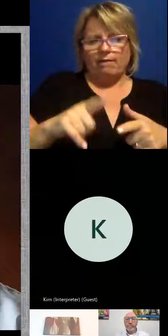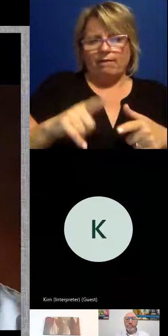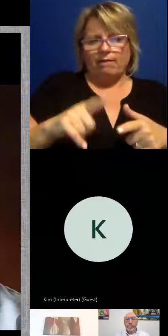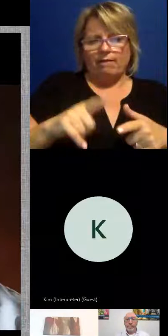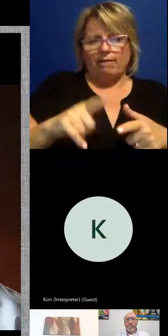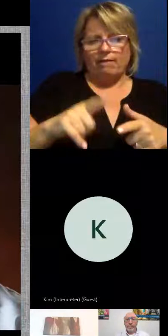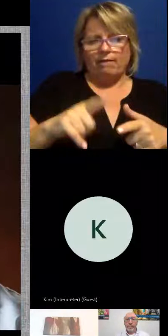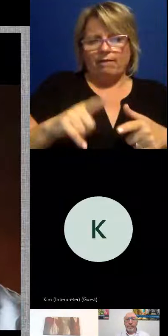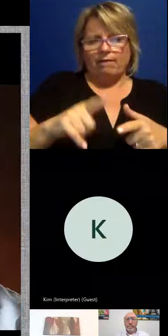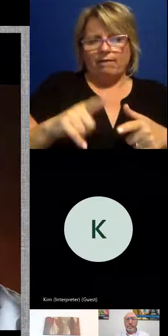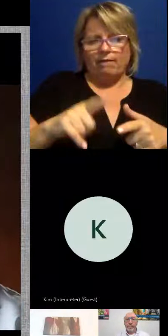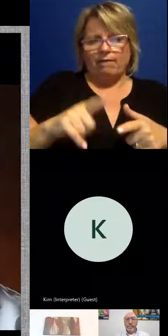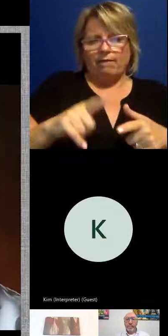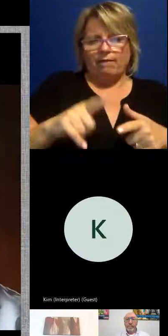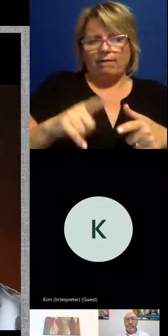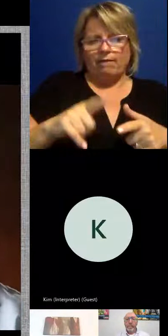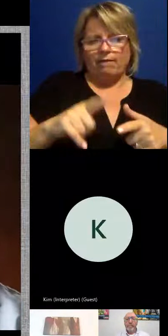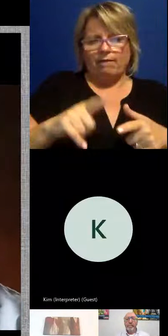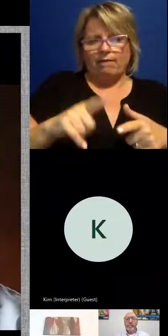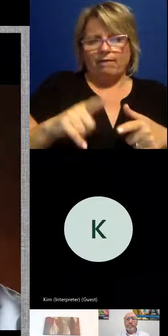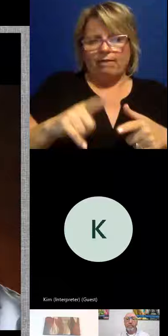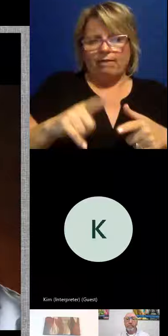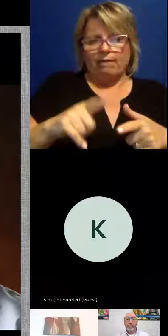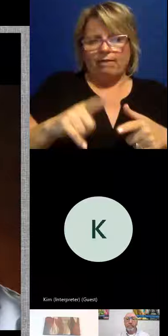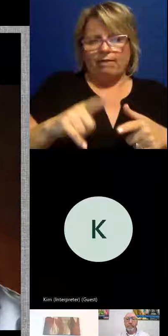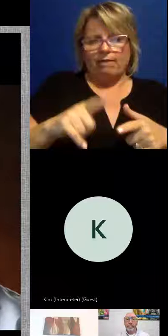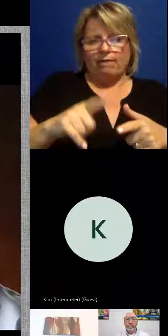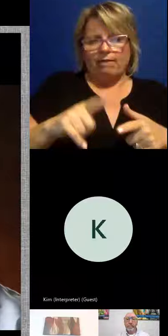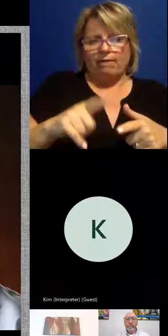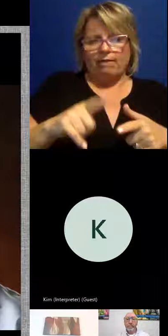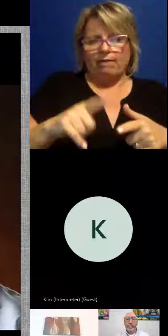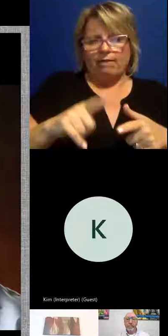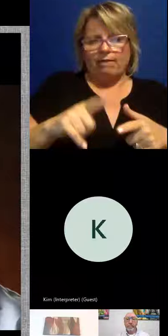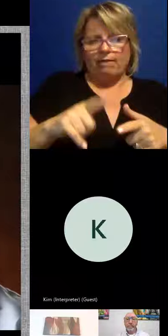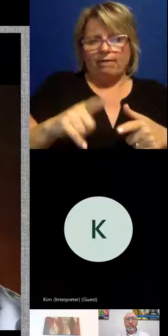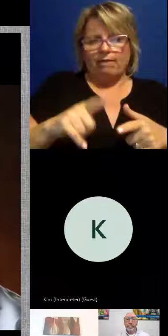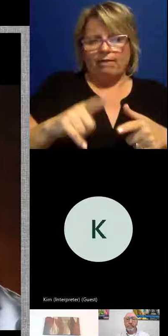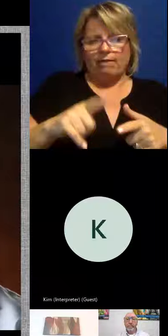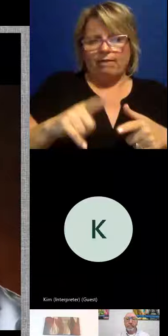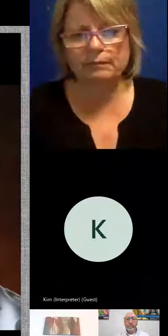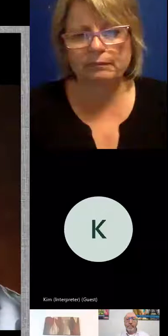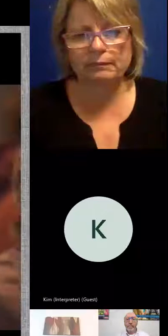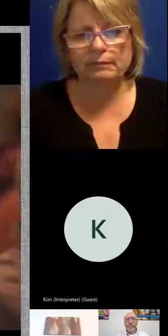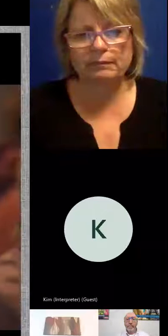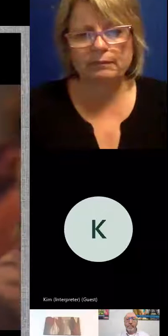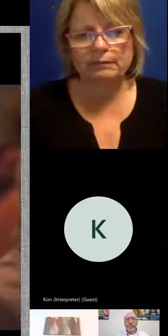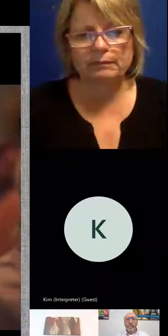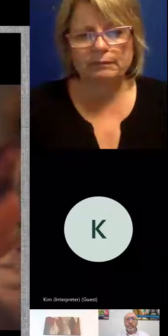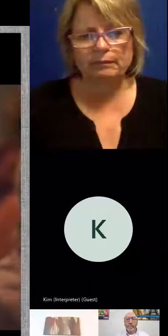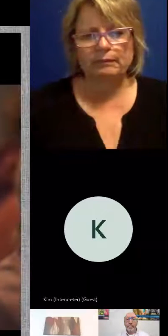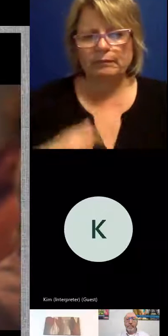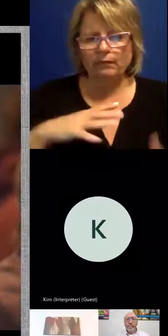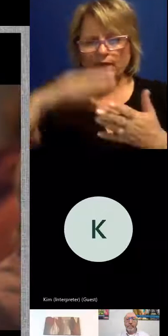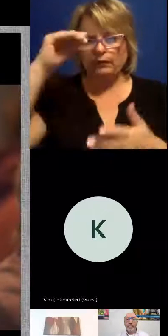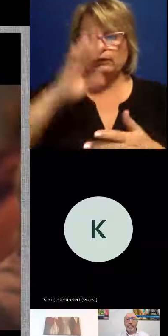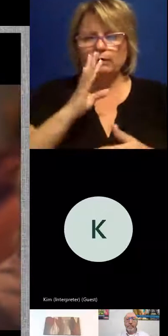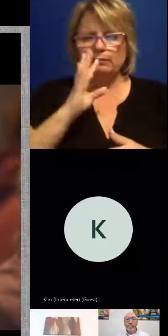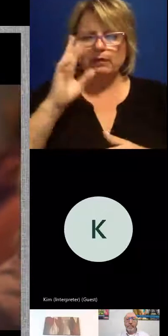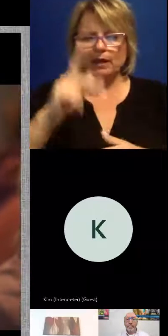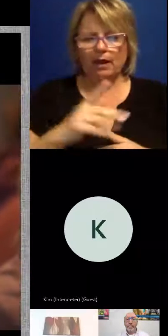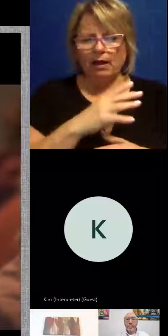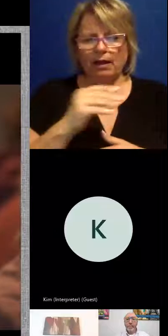want. I like to be out, helping people, and to teach people. I learned to